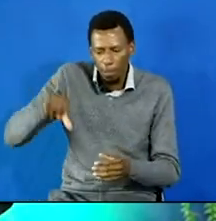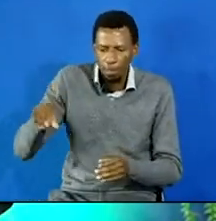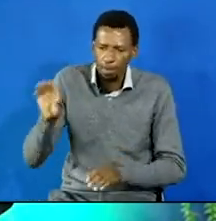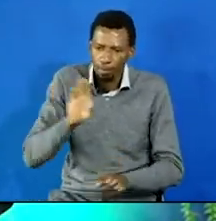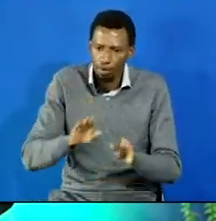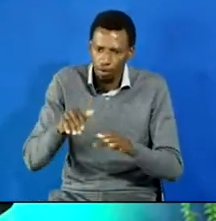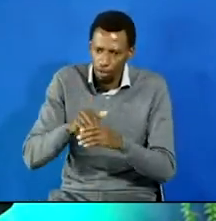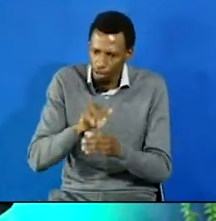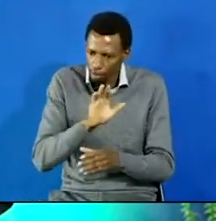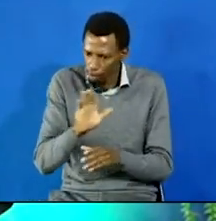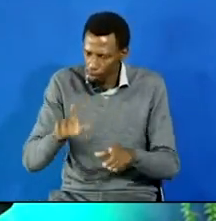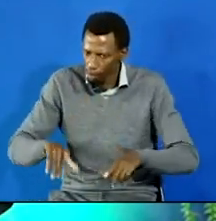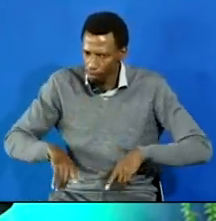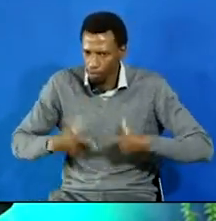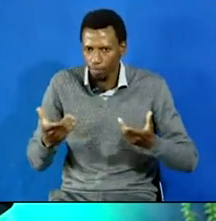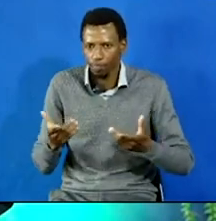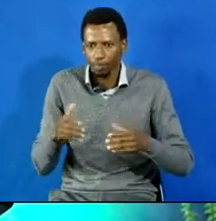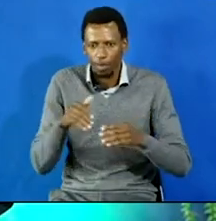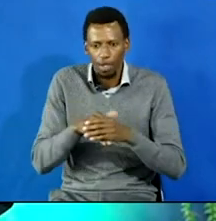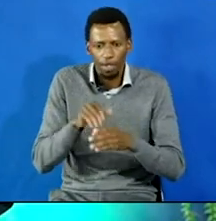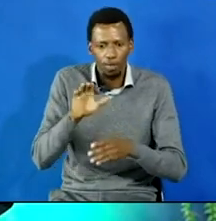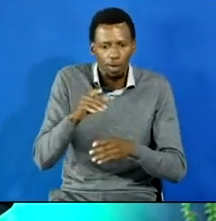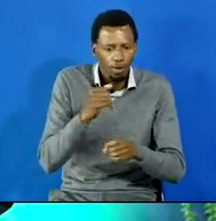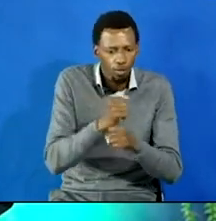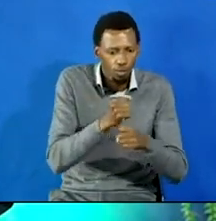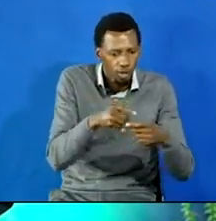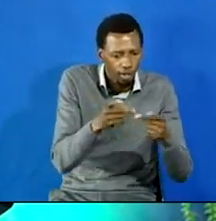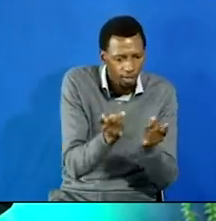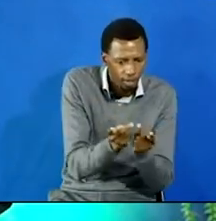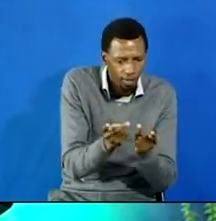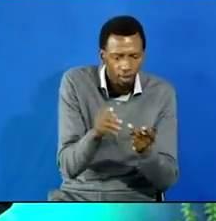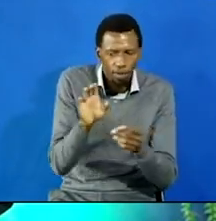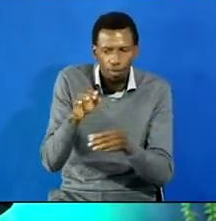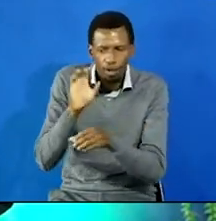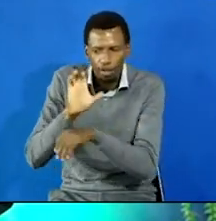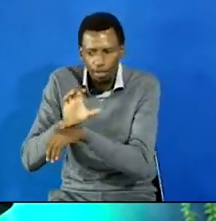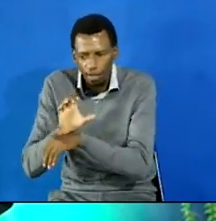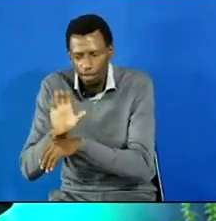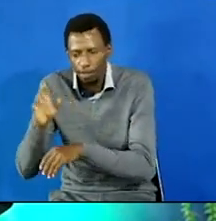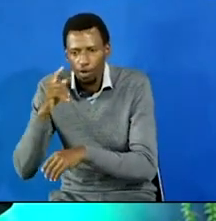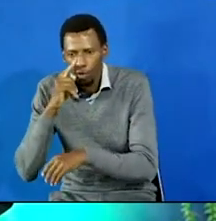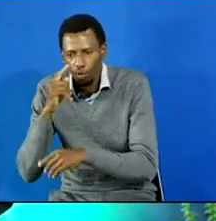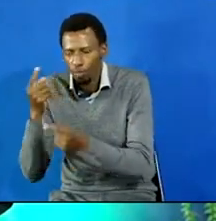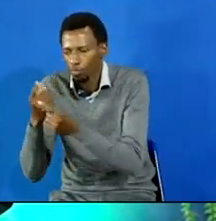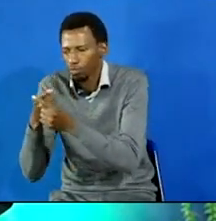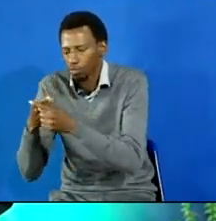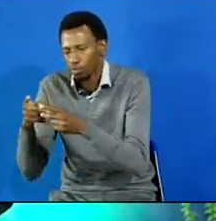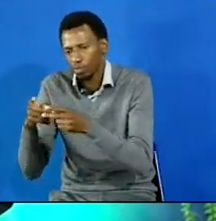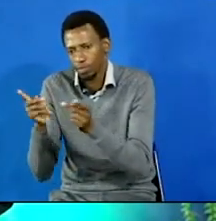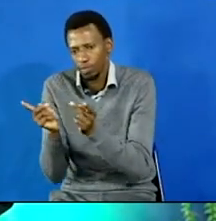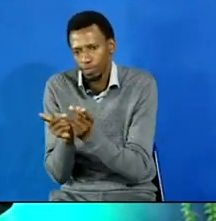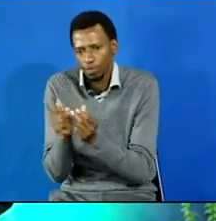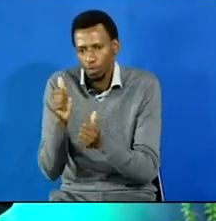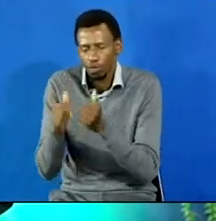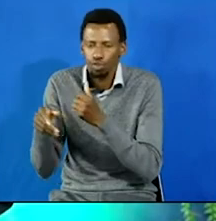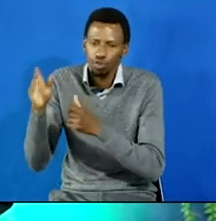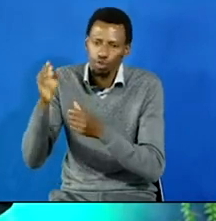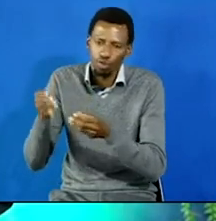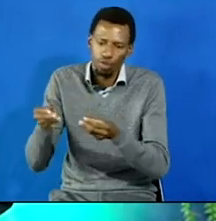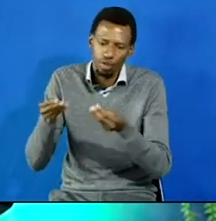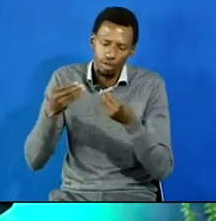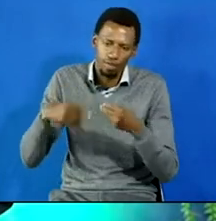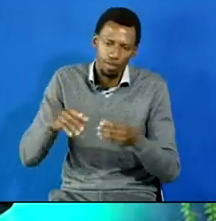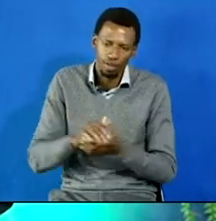lives, in our church, in our workplaces, in our homes, and in any other places that God has blessed us to